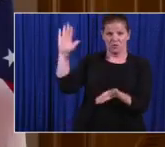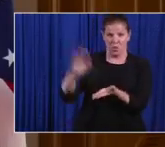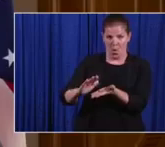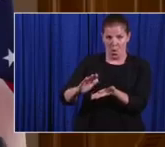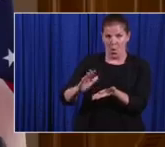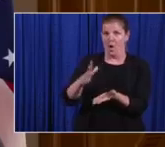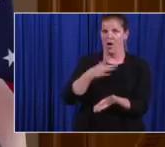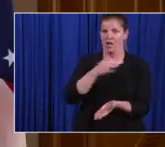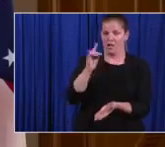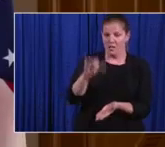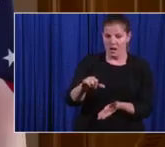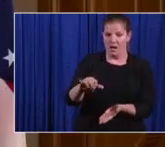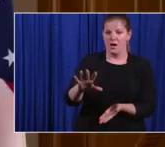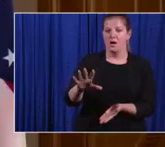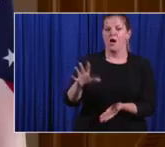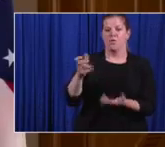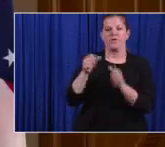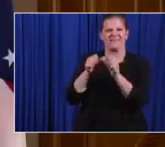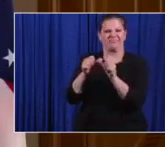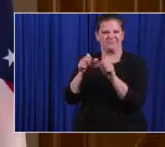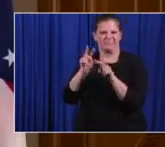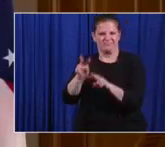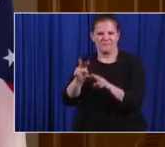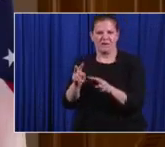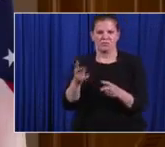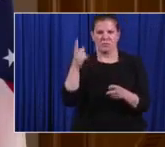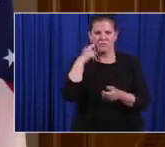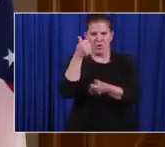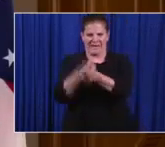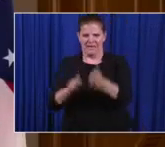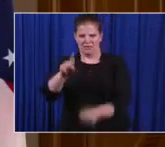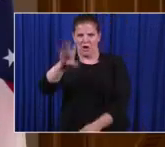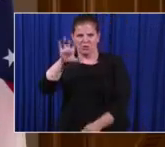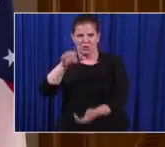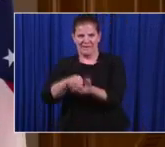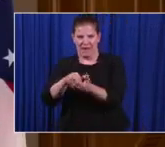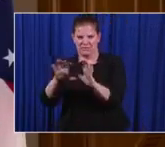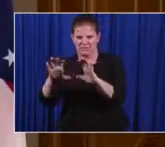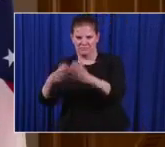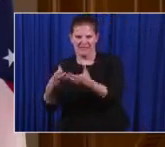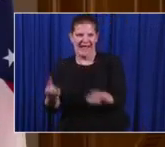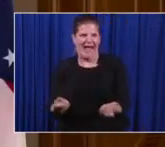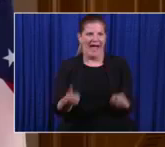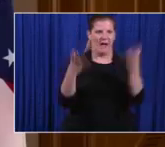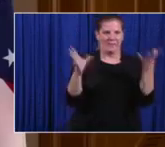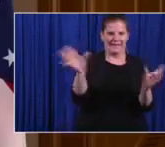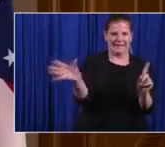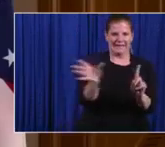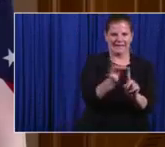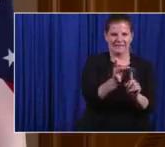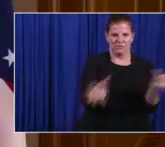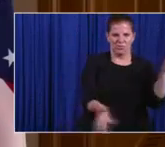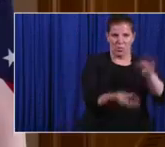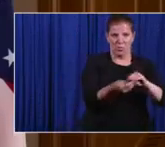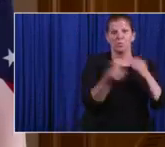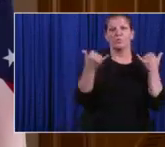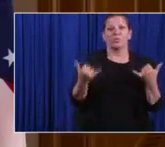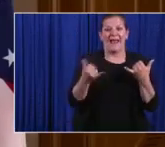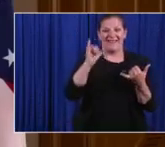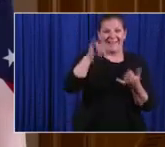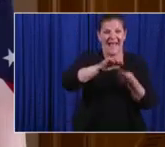our 2-week number of cases per 100,000. Today, that number, as of today, has dropped